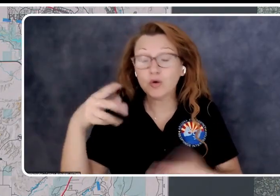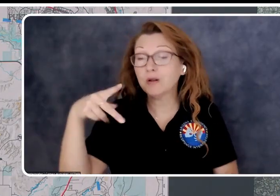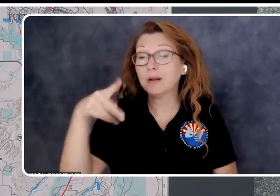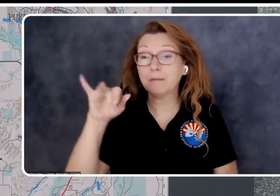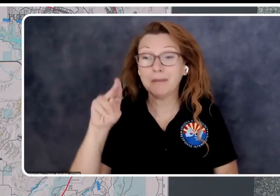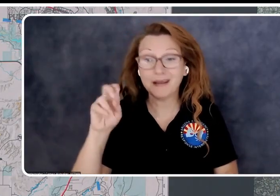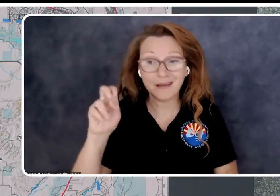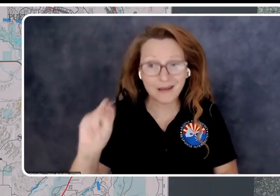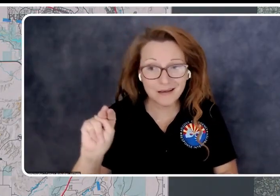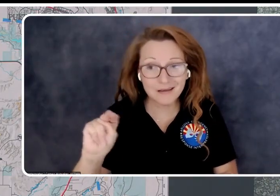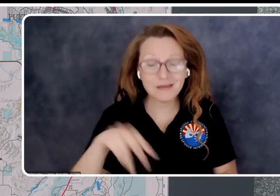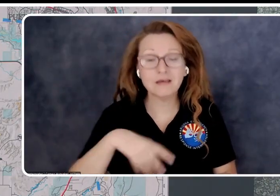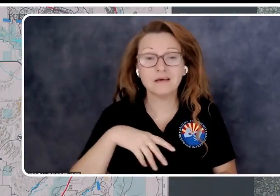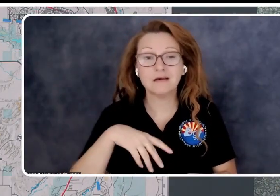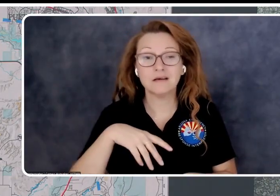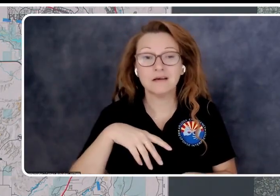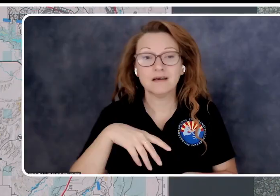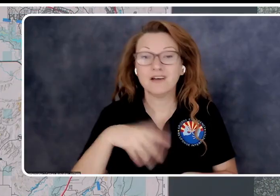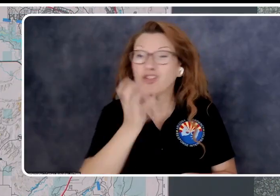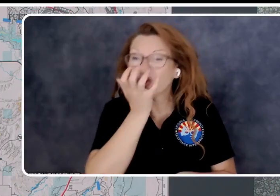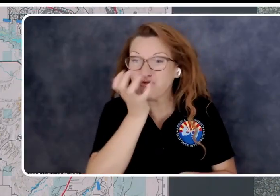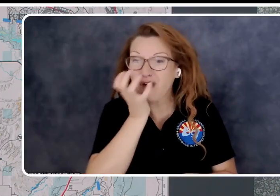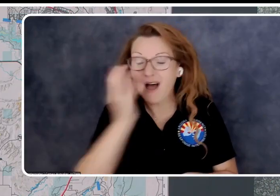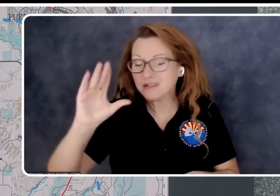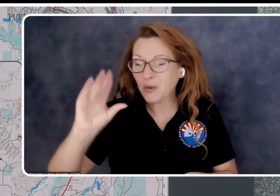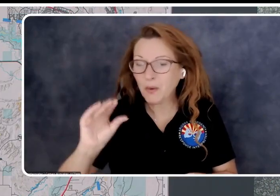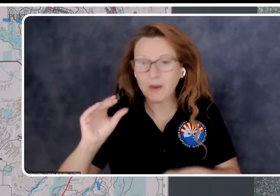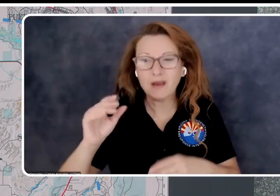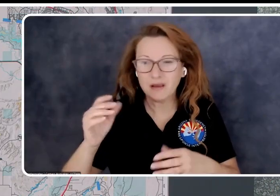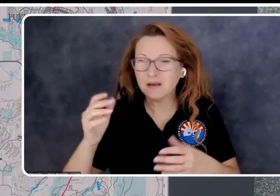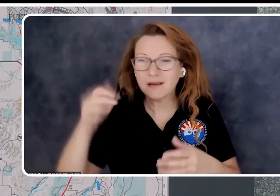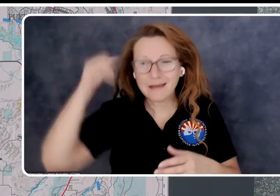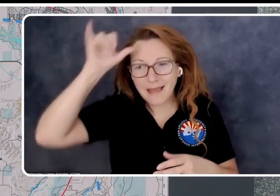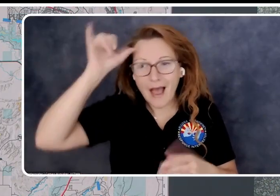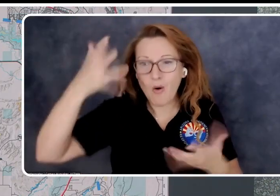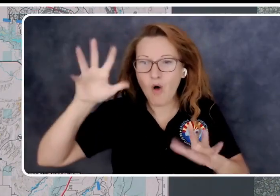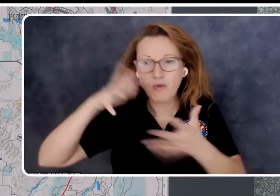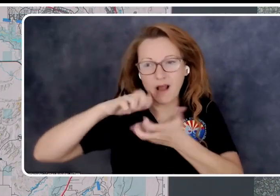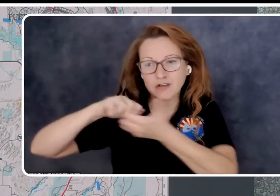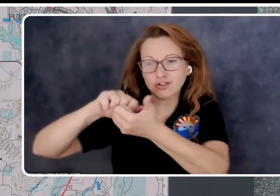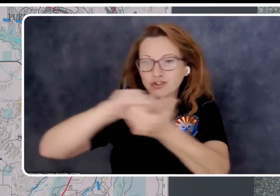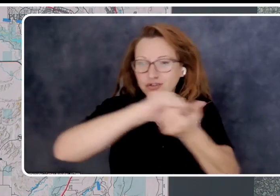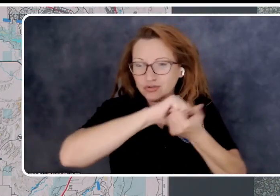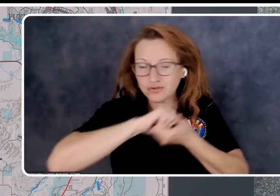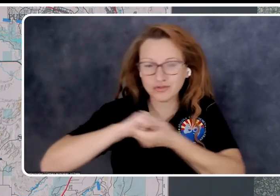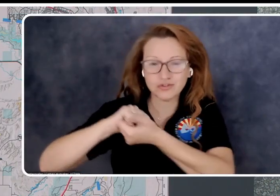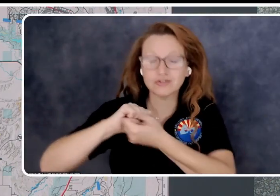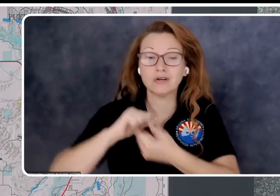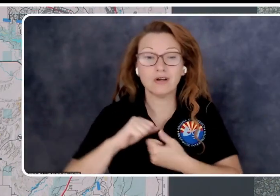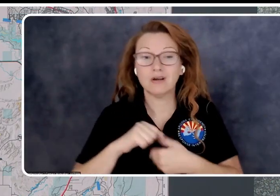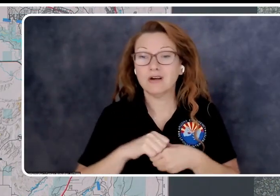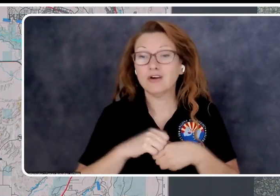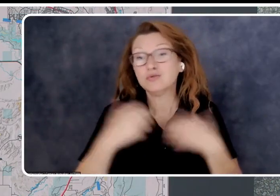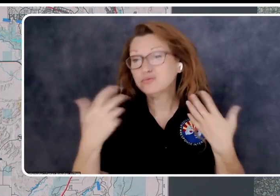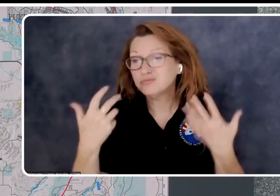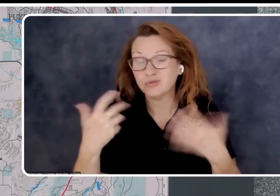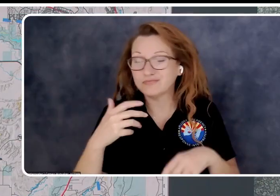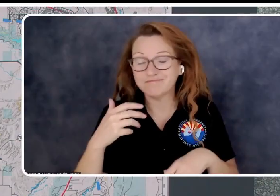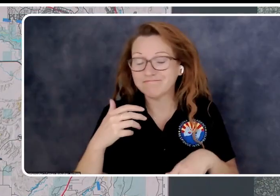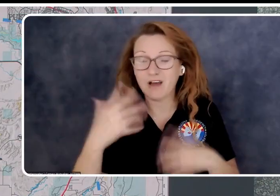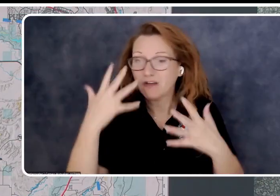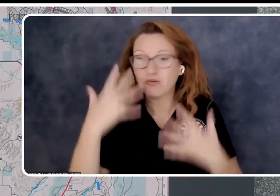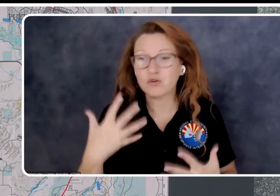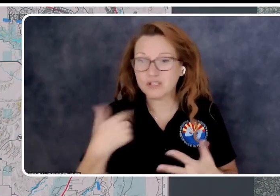ground out ahead of it has been grazed. And so we don't anticipate control problems in there. It's just steep country that folks have to go in and on